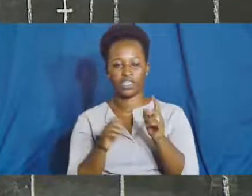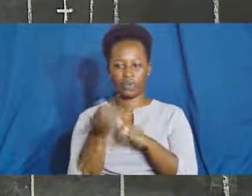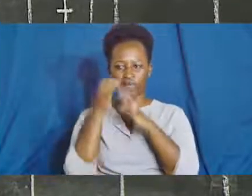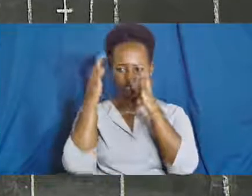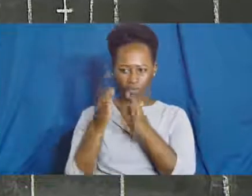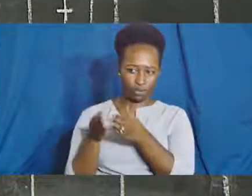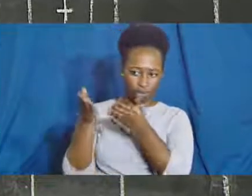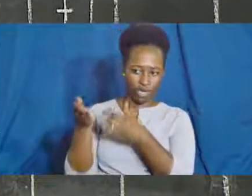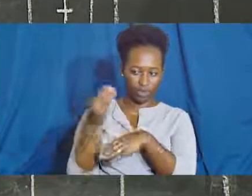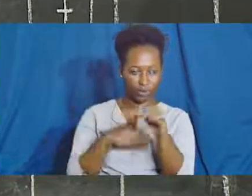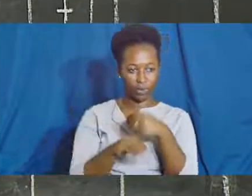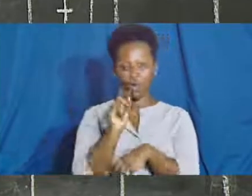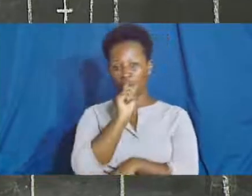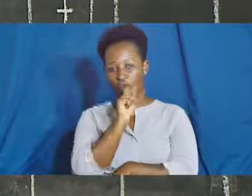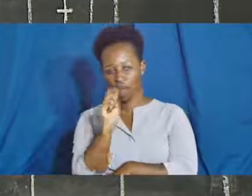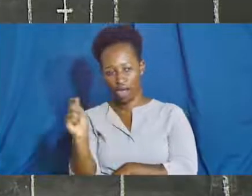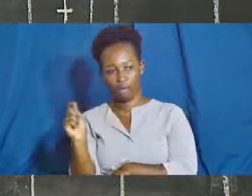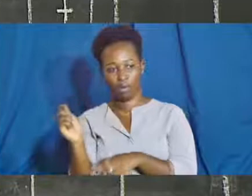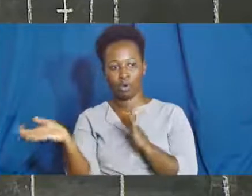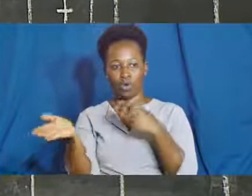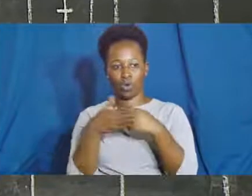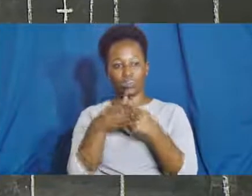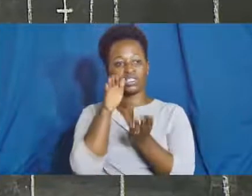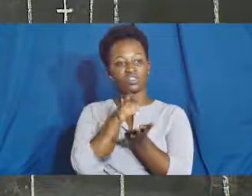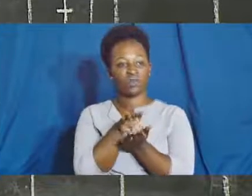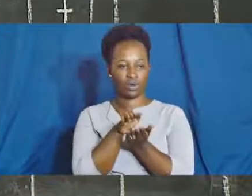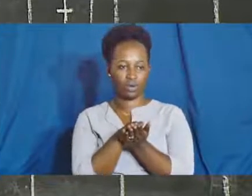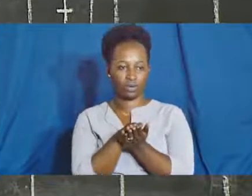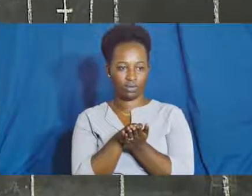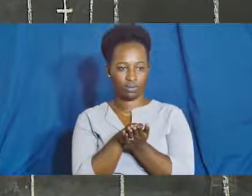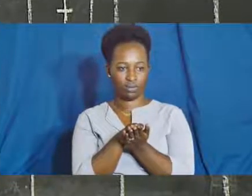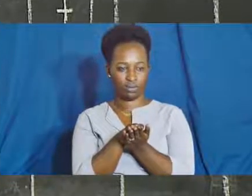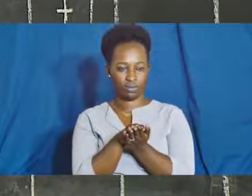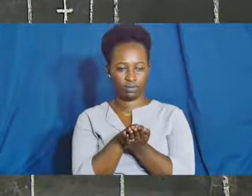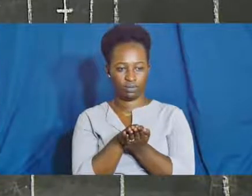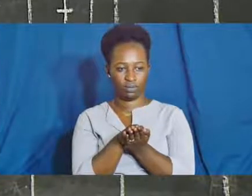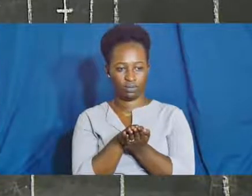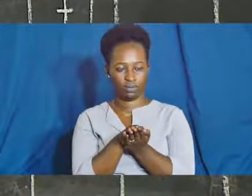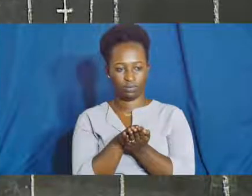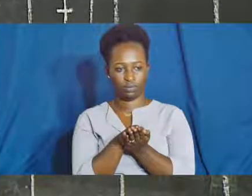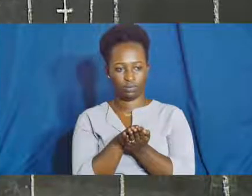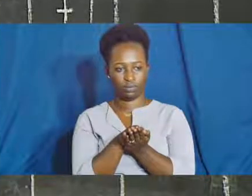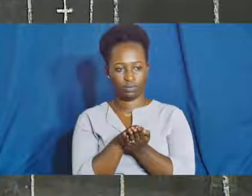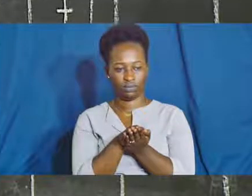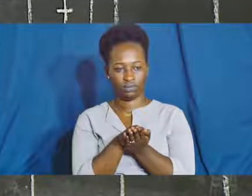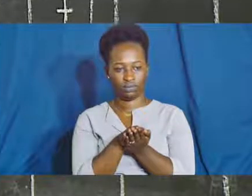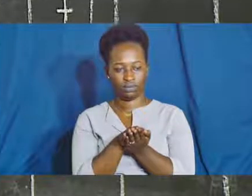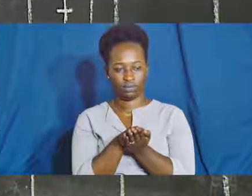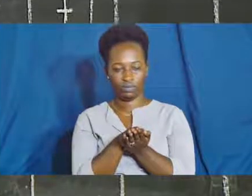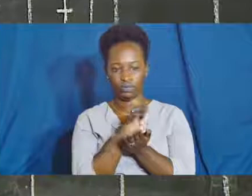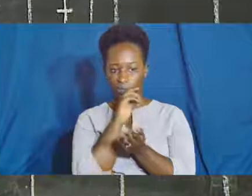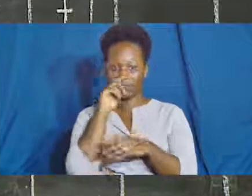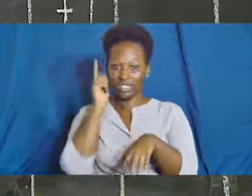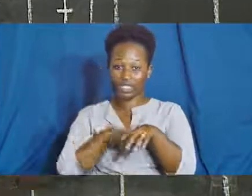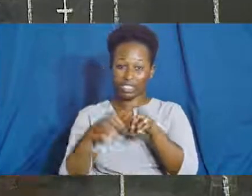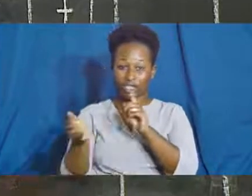available for sale, you subtract closing stock. Remember, we are looking for cost of sales. Closing stock. When you